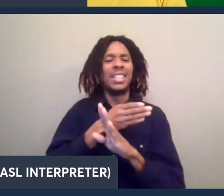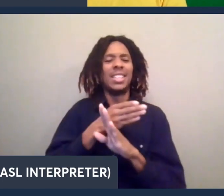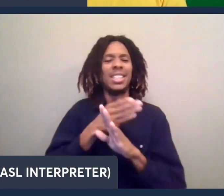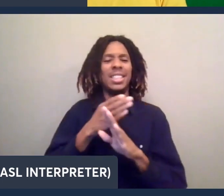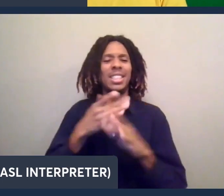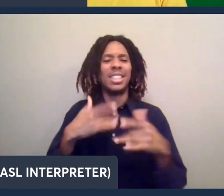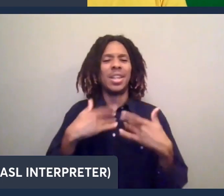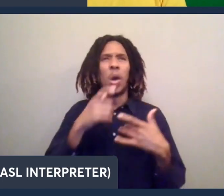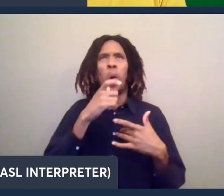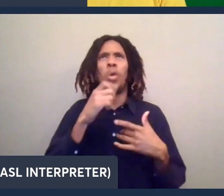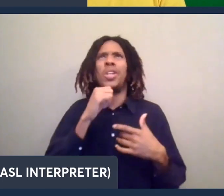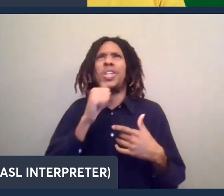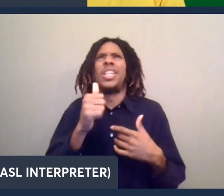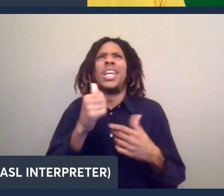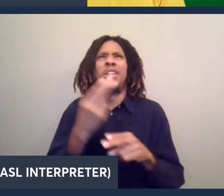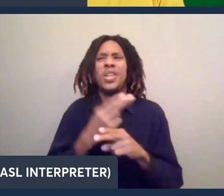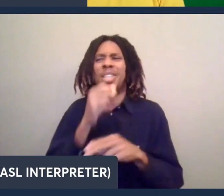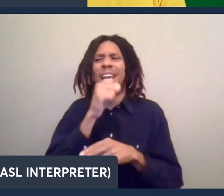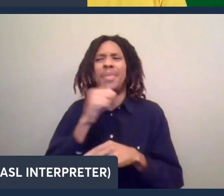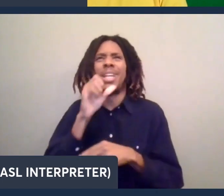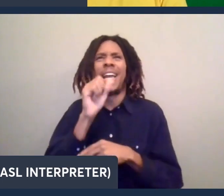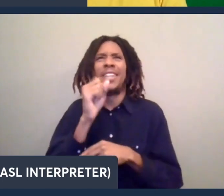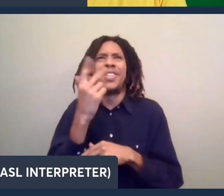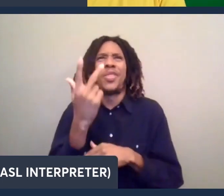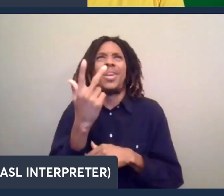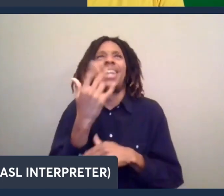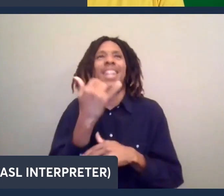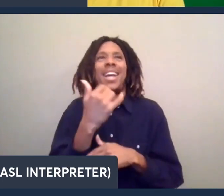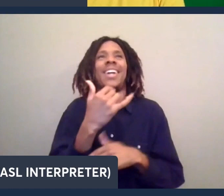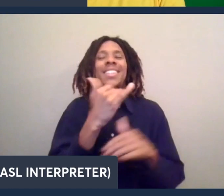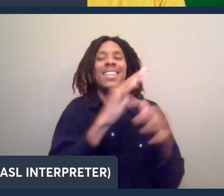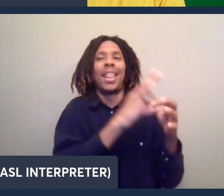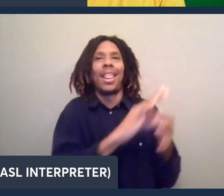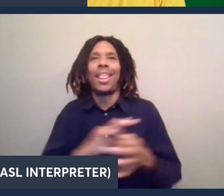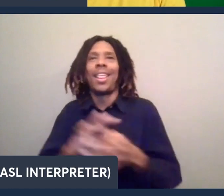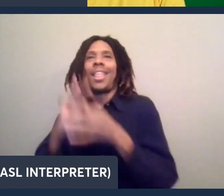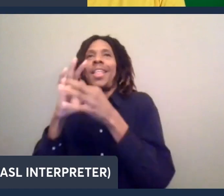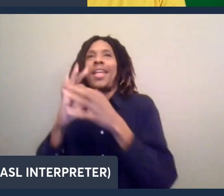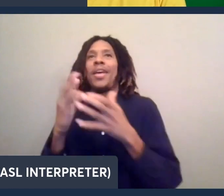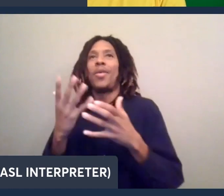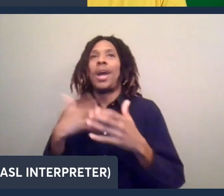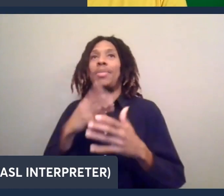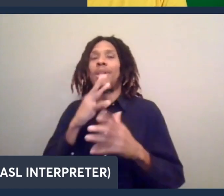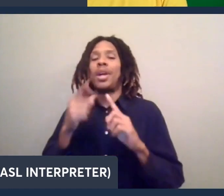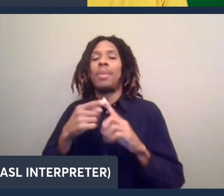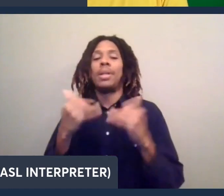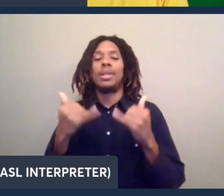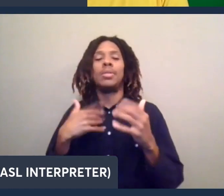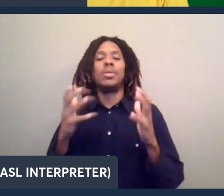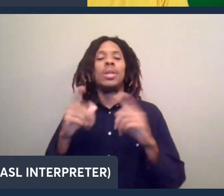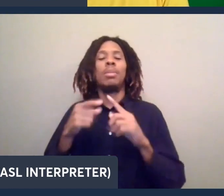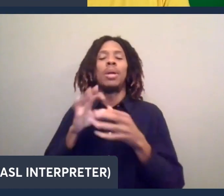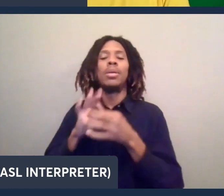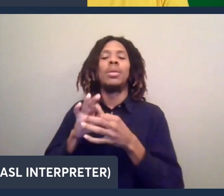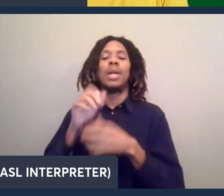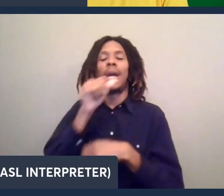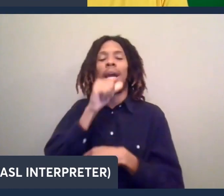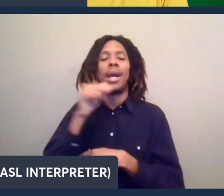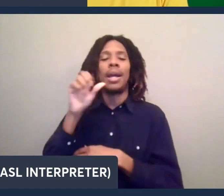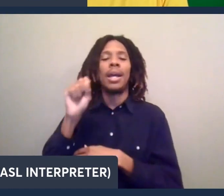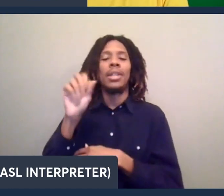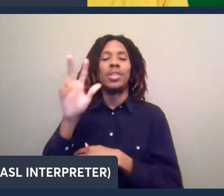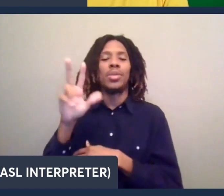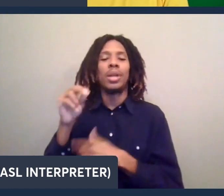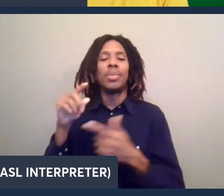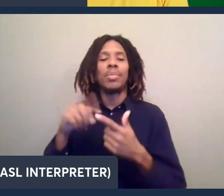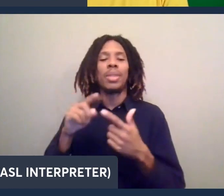use Amazon S3? So it's a nice little segue to what I'm here to talk about. So today I want to chat about Amazon S3 and Amazon